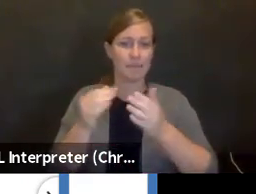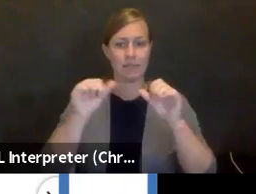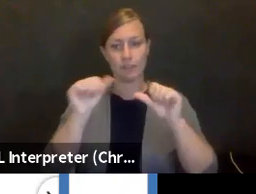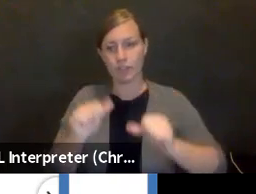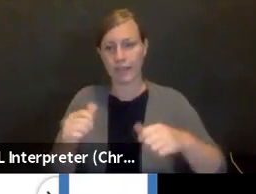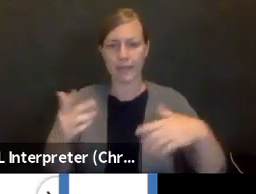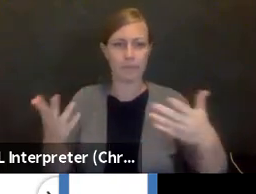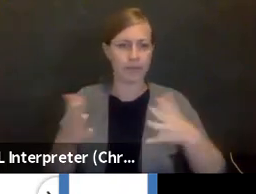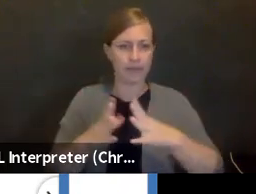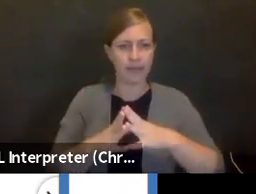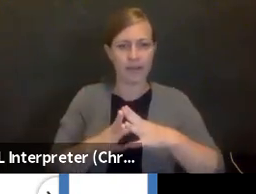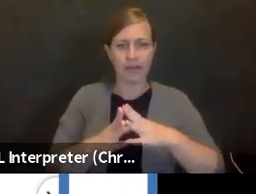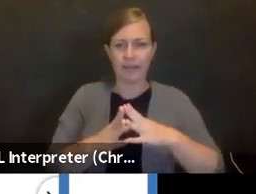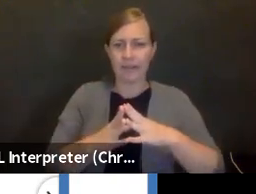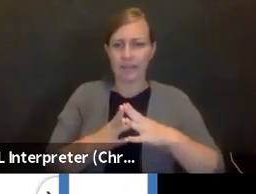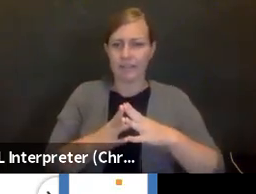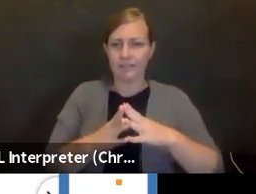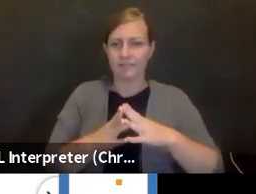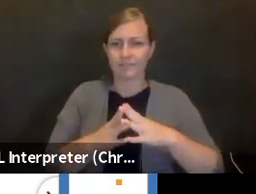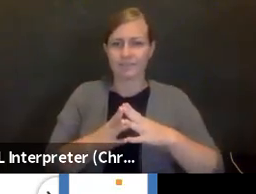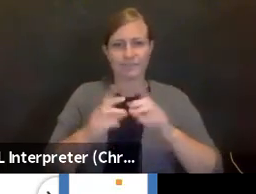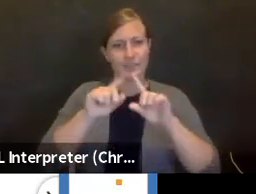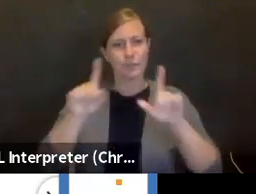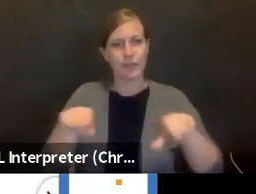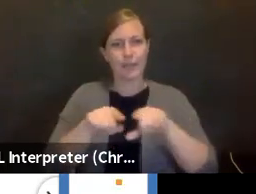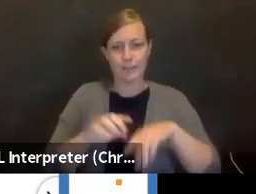just do a square.